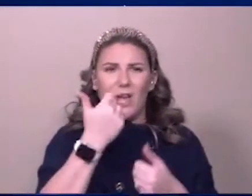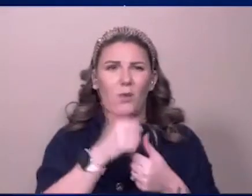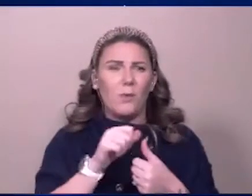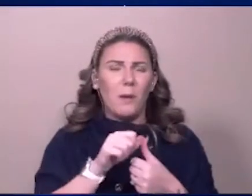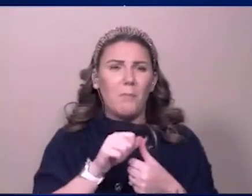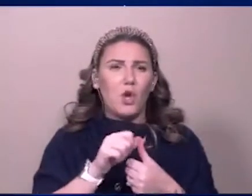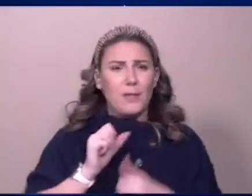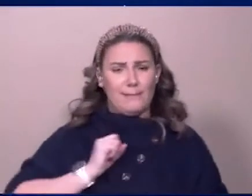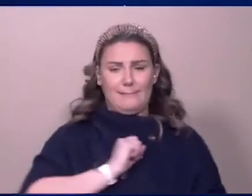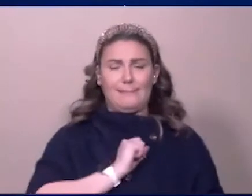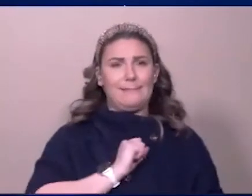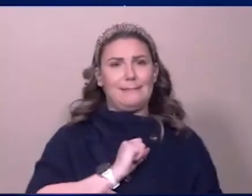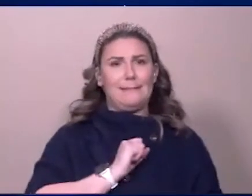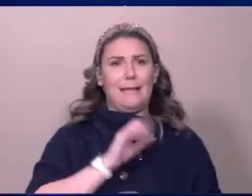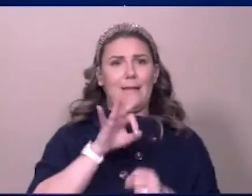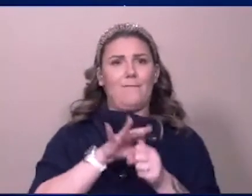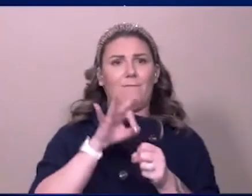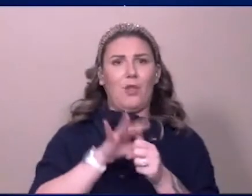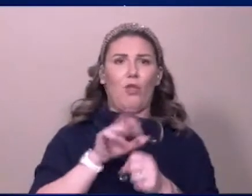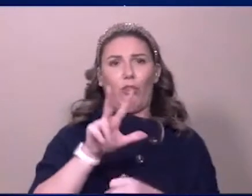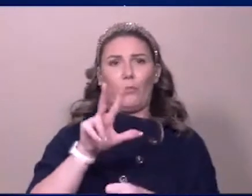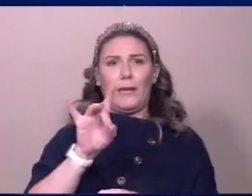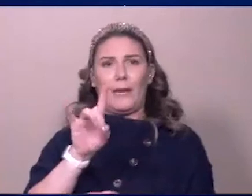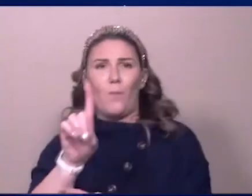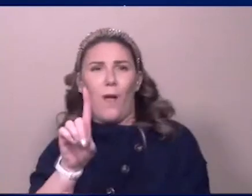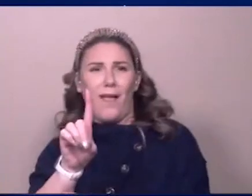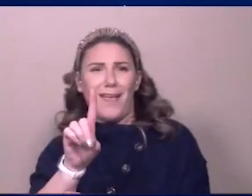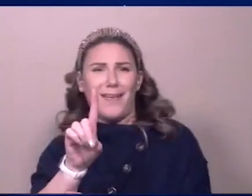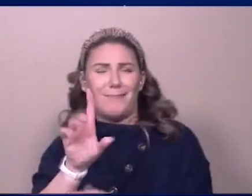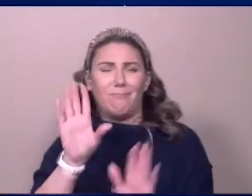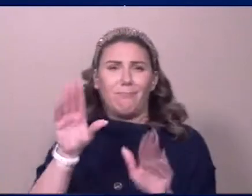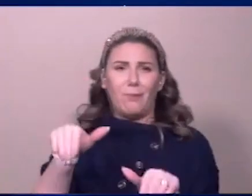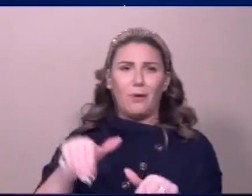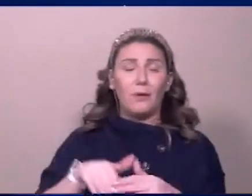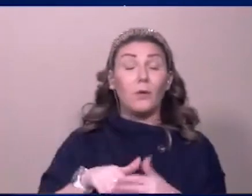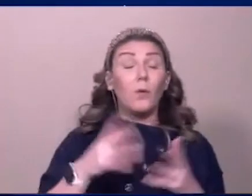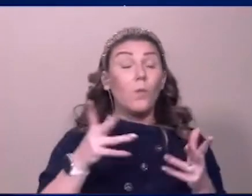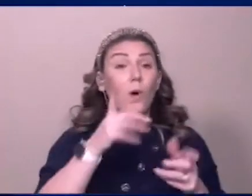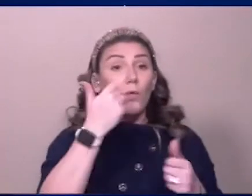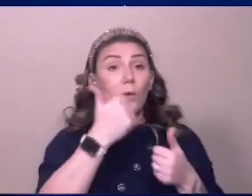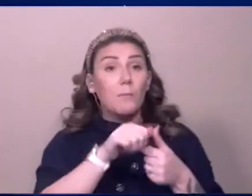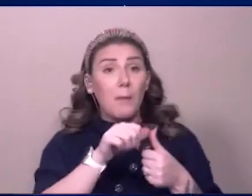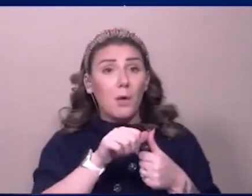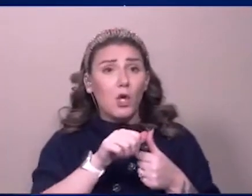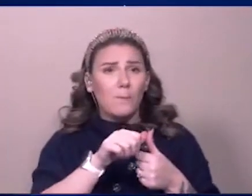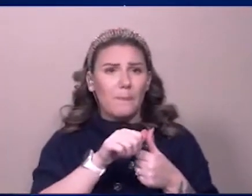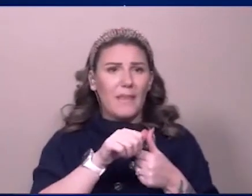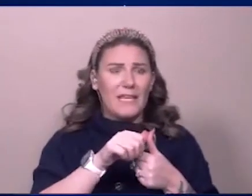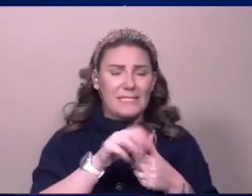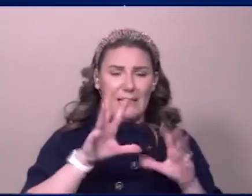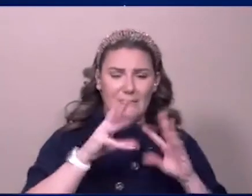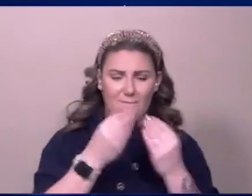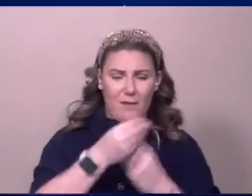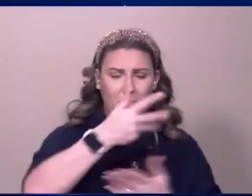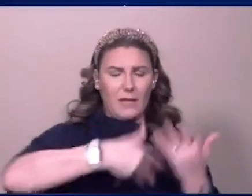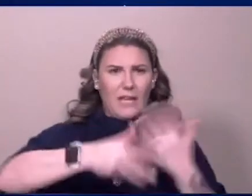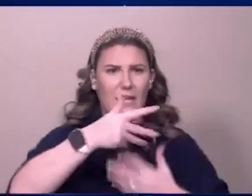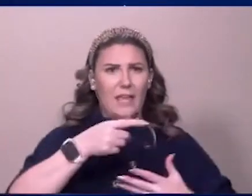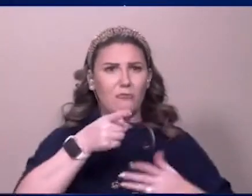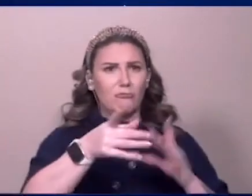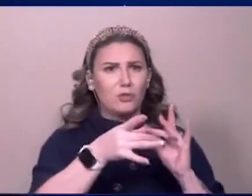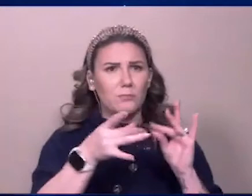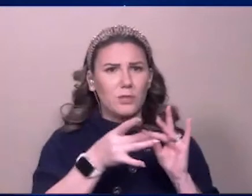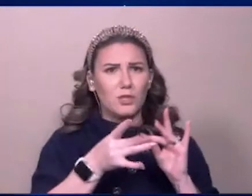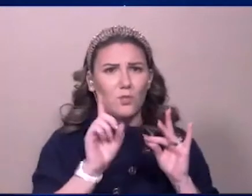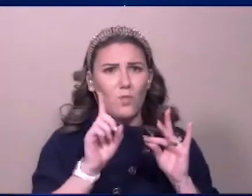381. That's a bump. What they're going to remember is that family gathering that Dr. Long mentioned, in which 3 people died